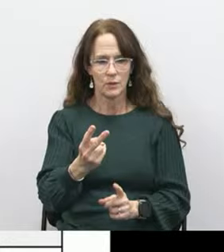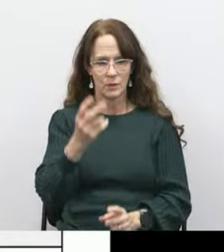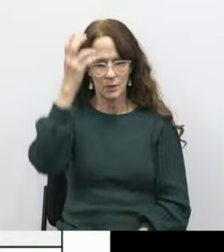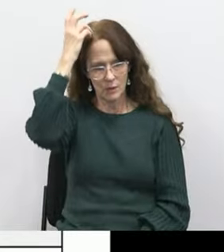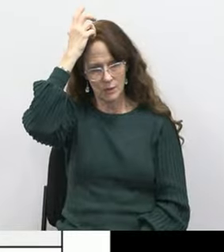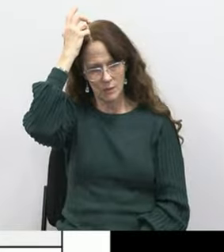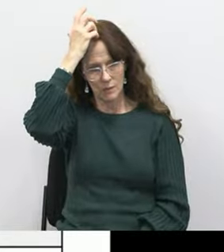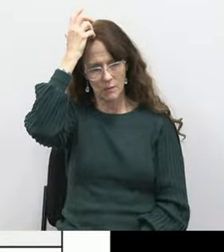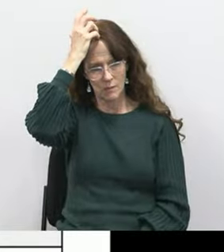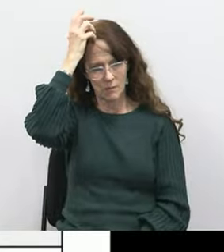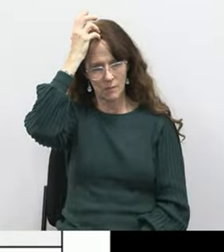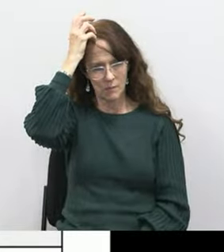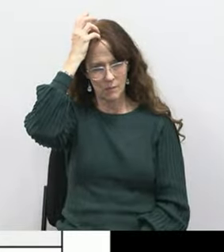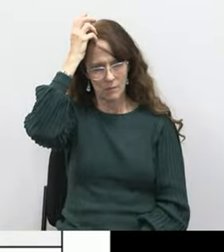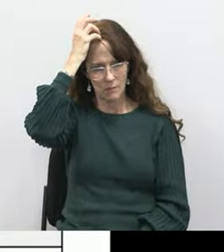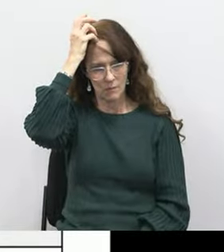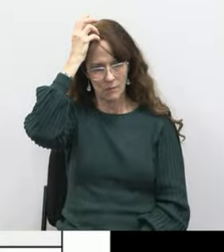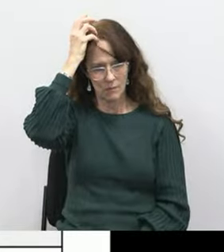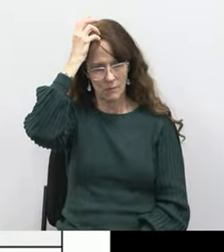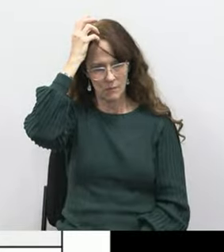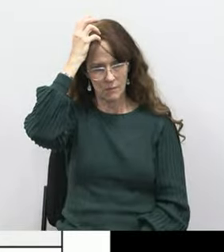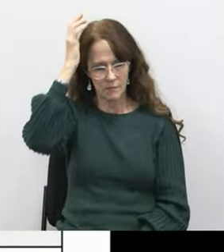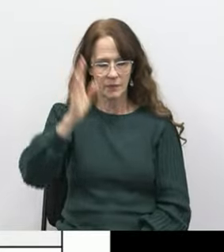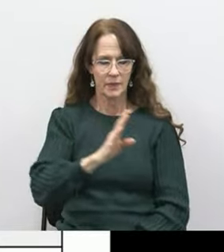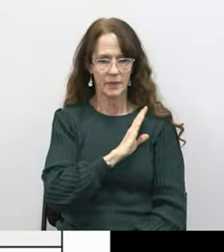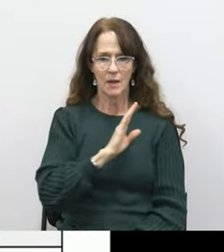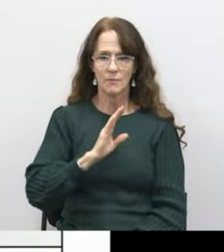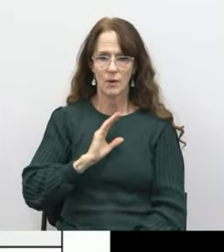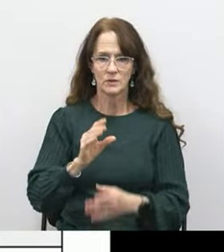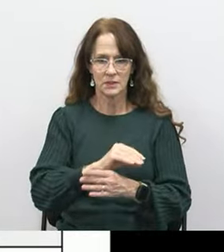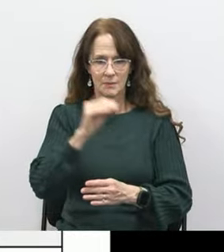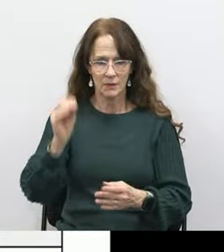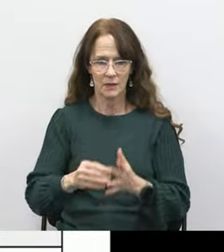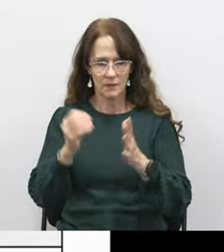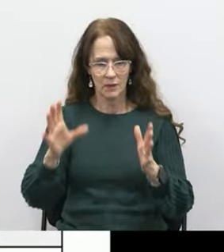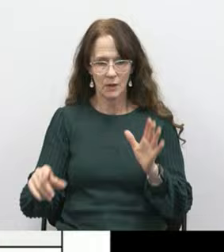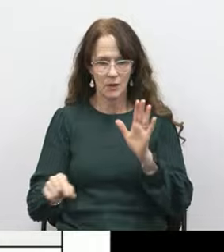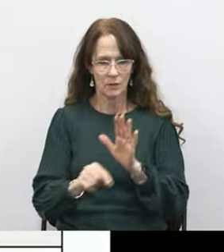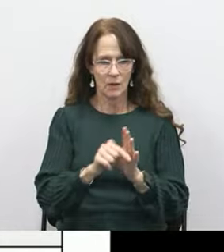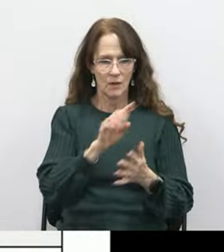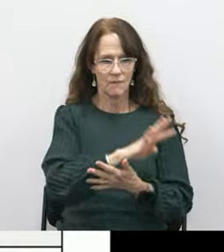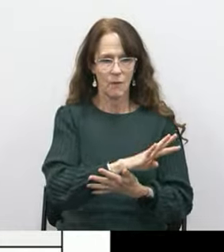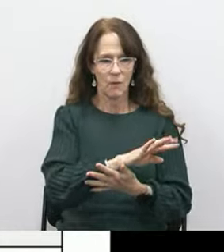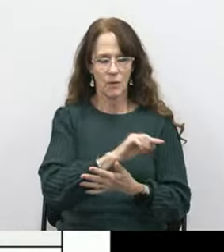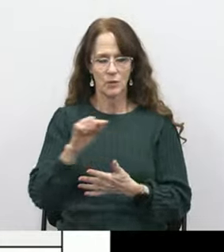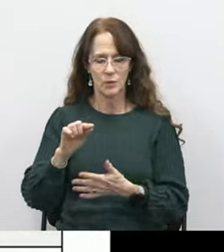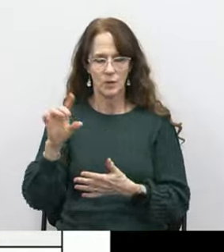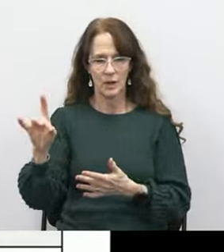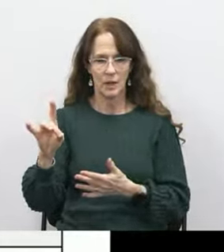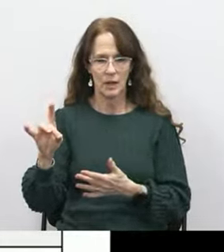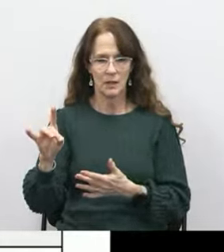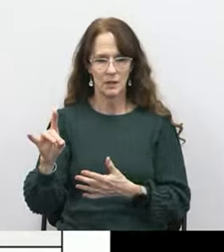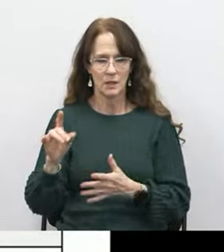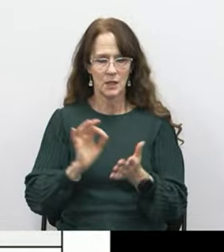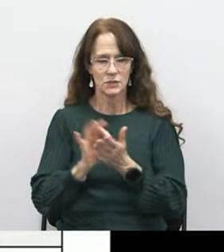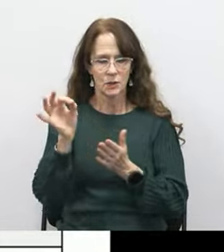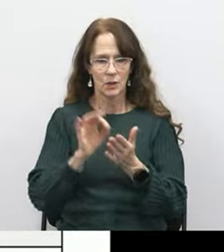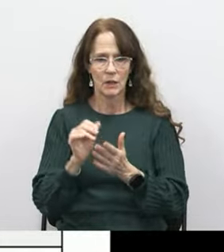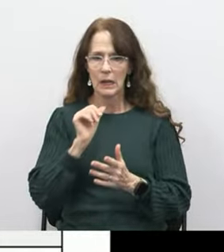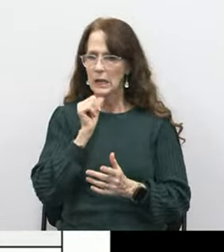Goal 2 is, the board's goal 2 is the percentage of students in grades 4 through 8 scoring at the not met